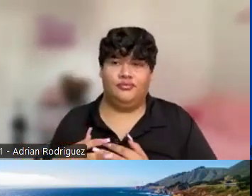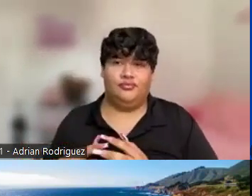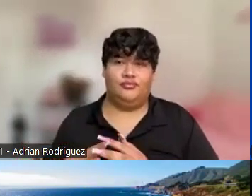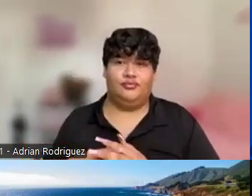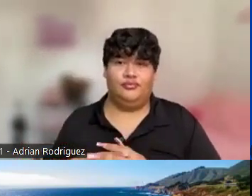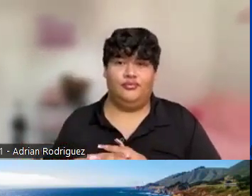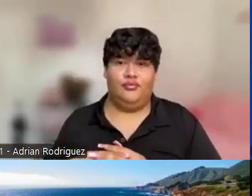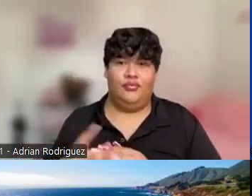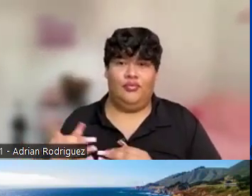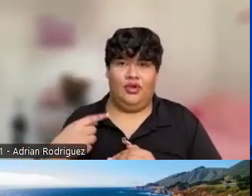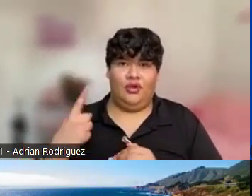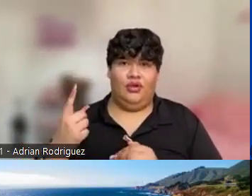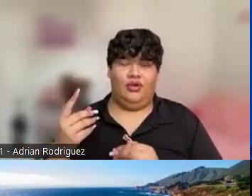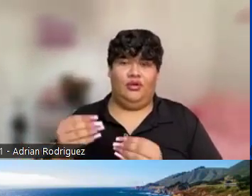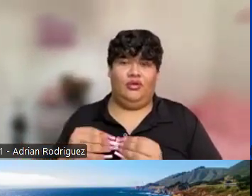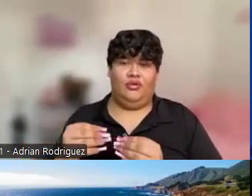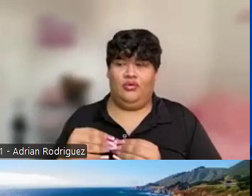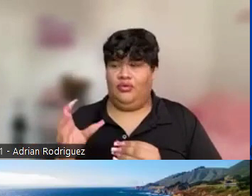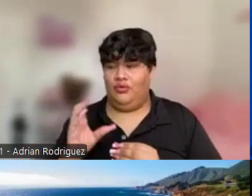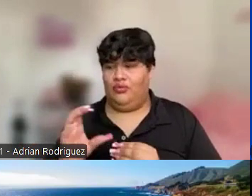I think we captured the rest.